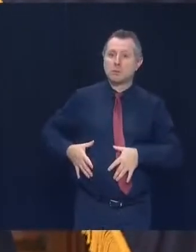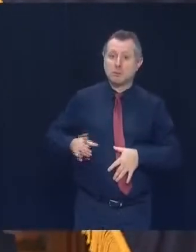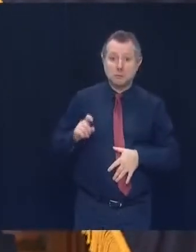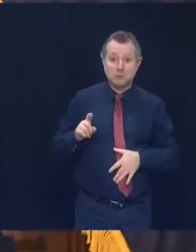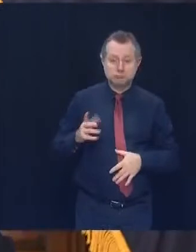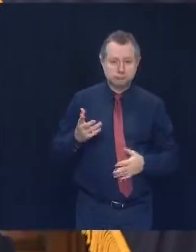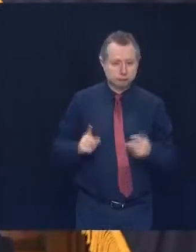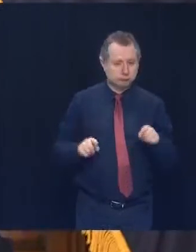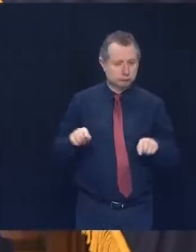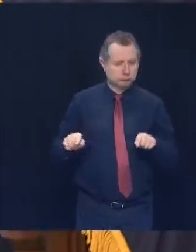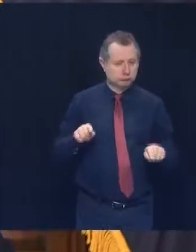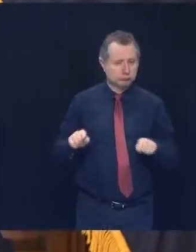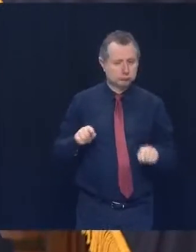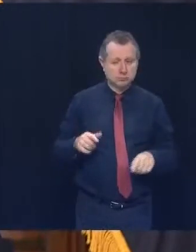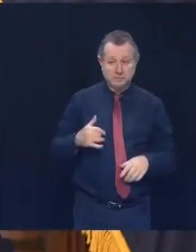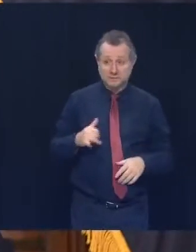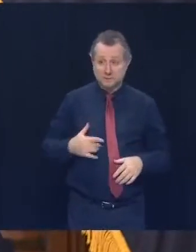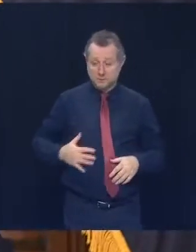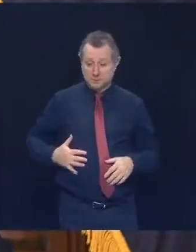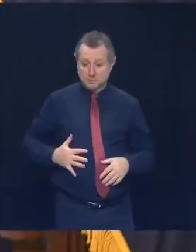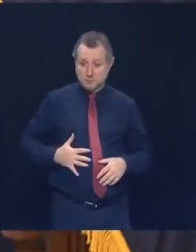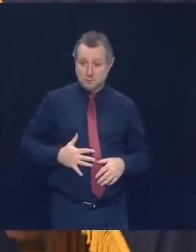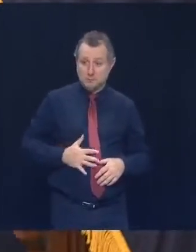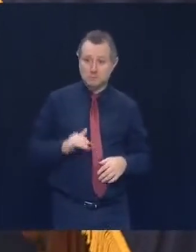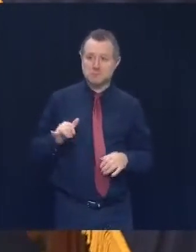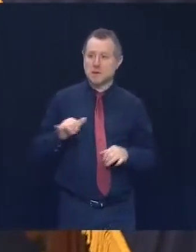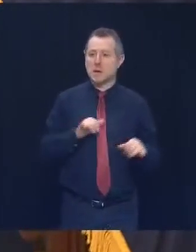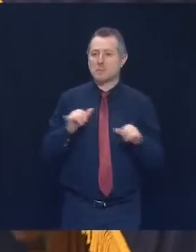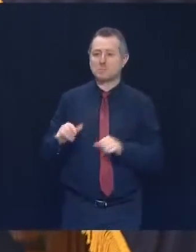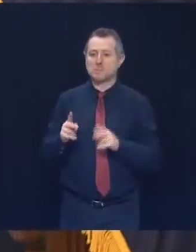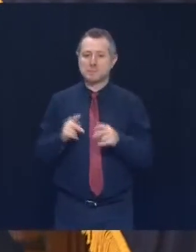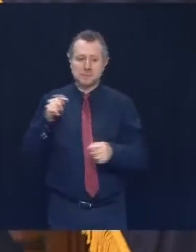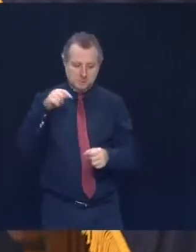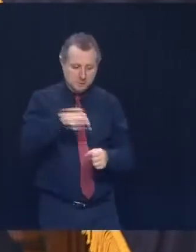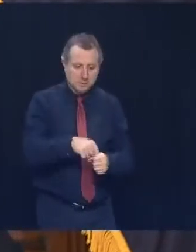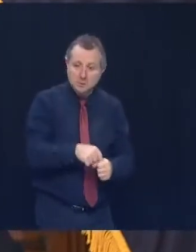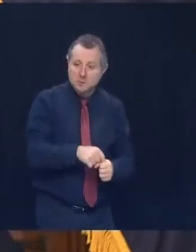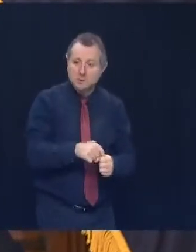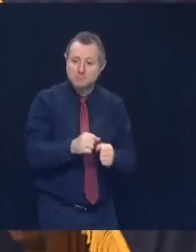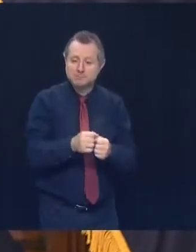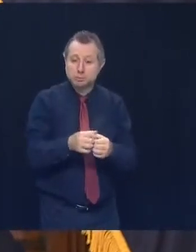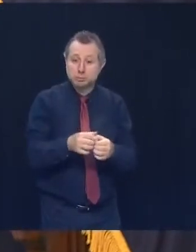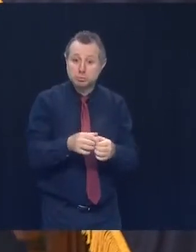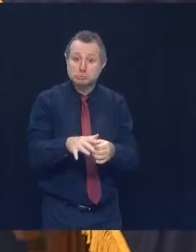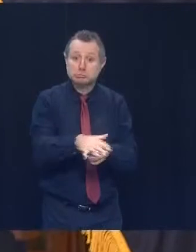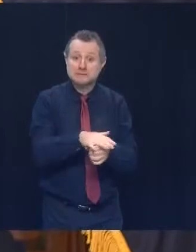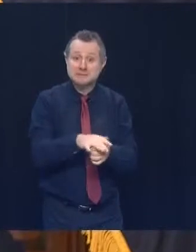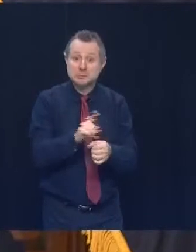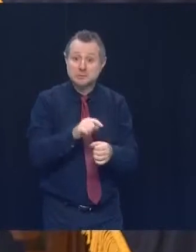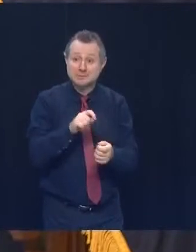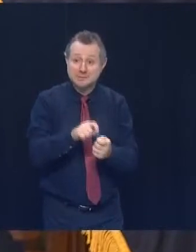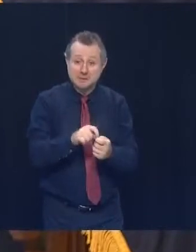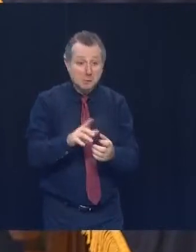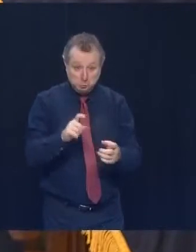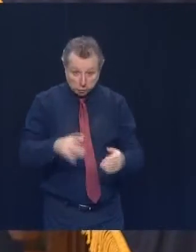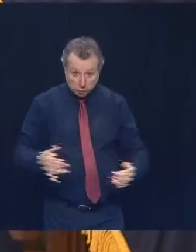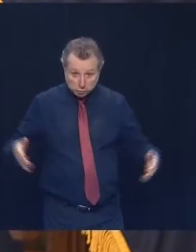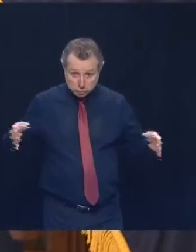a regional shutdown situation? That is possible.